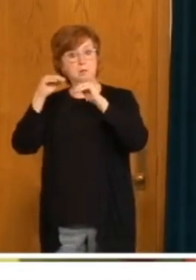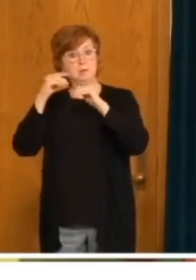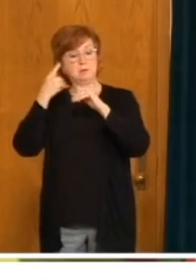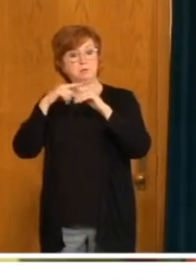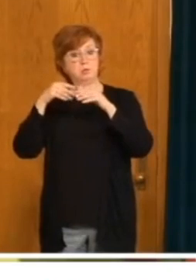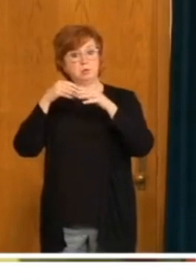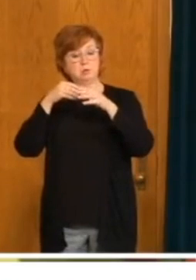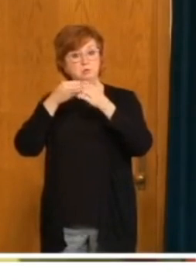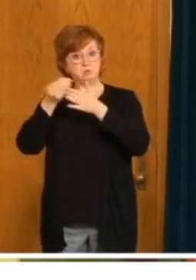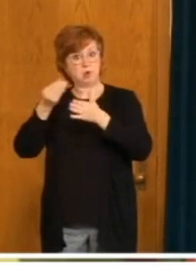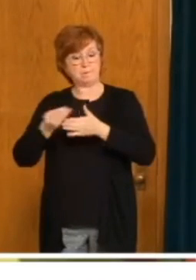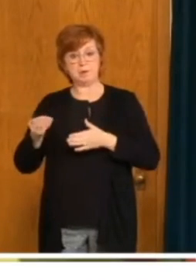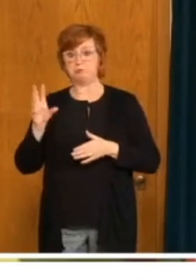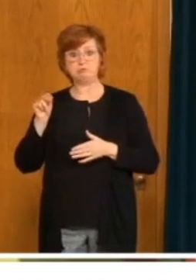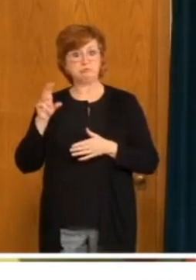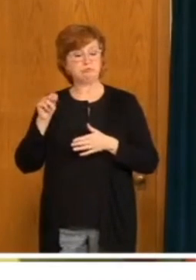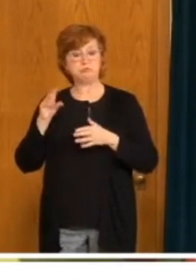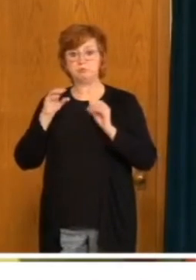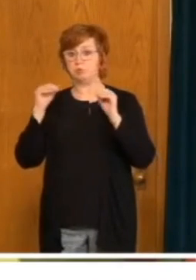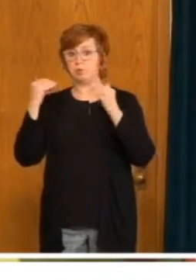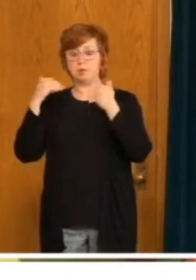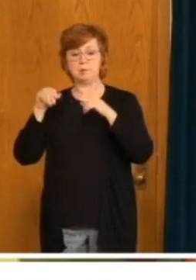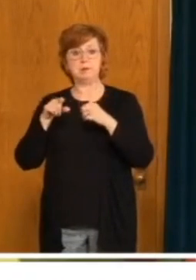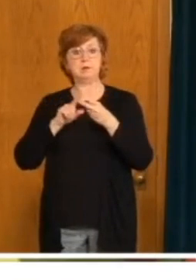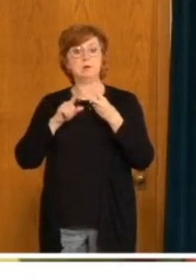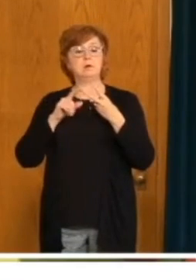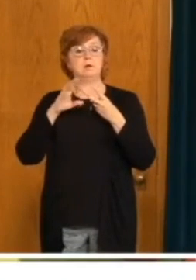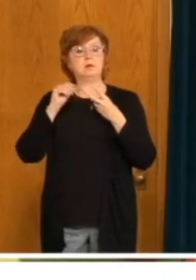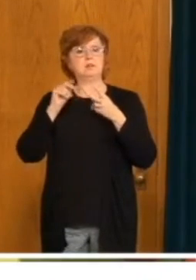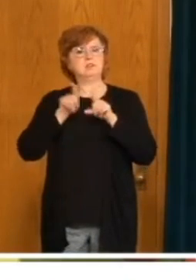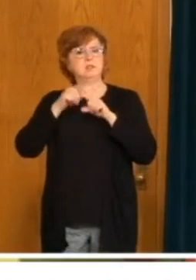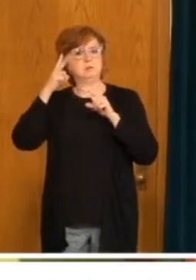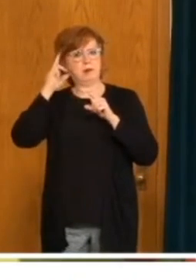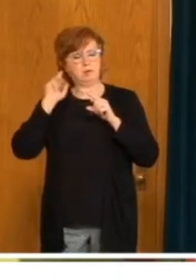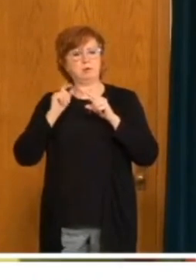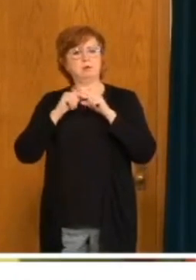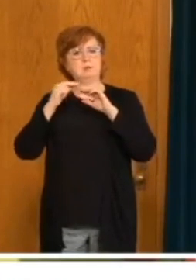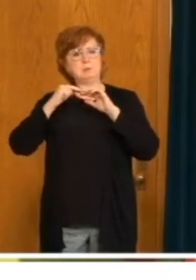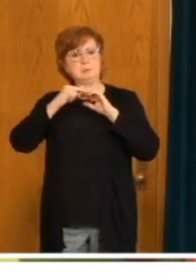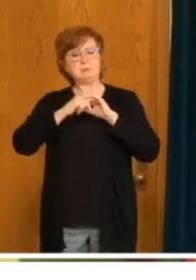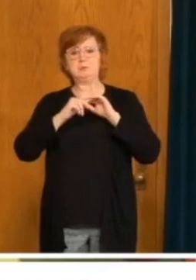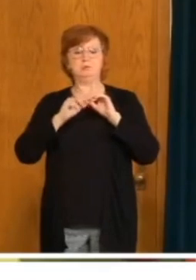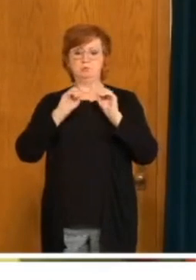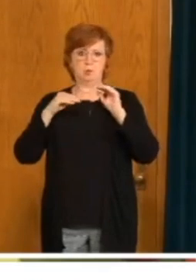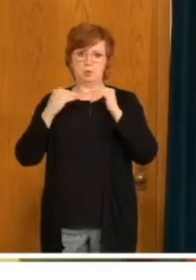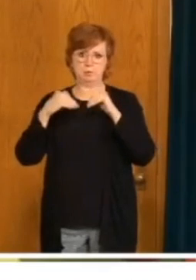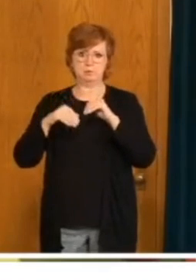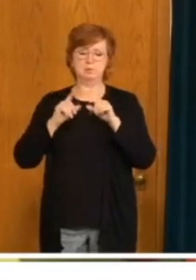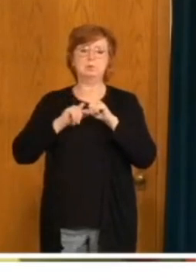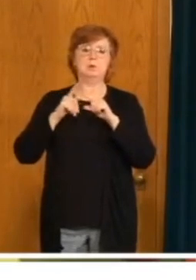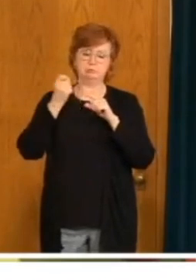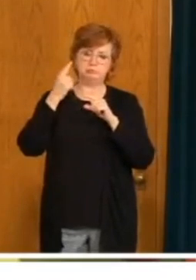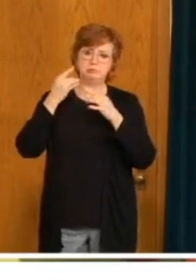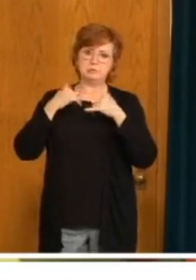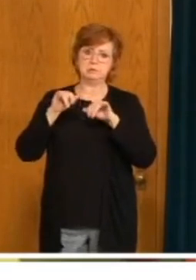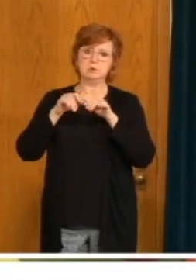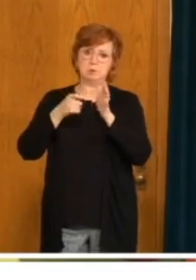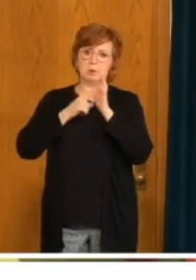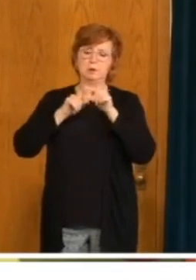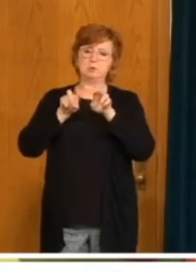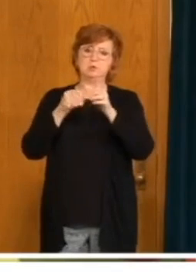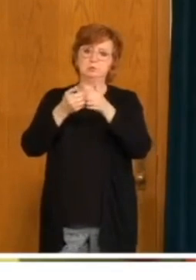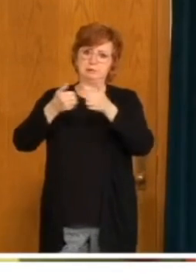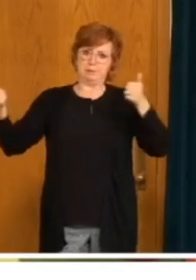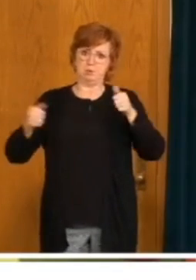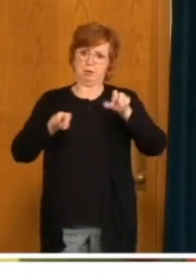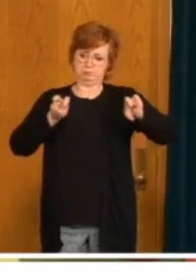on retail and personal care services, but they must maintain an occupancy that allows for physical distancing. There will be no